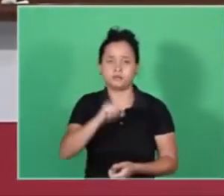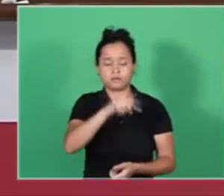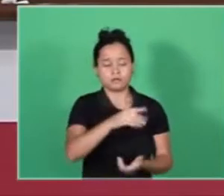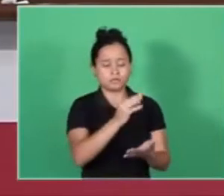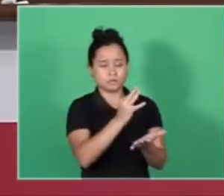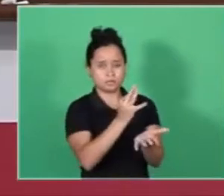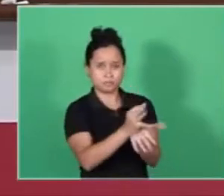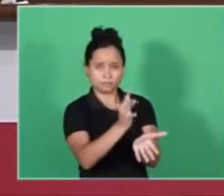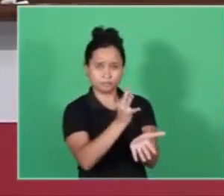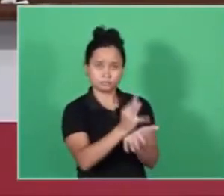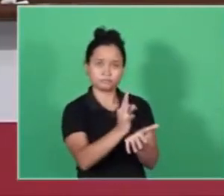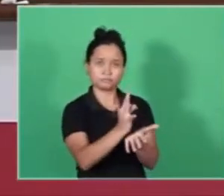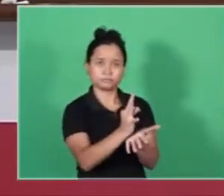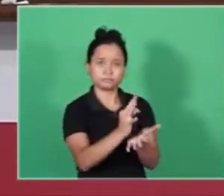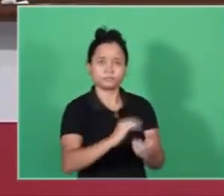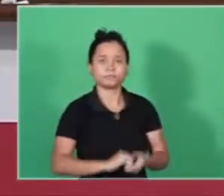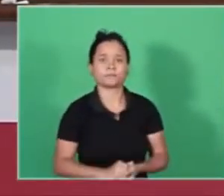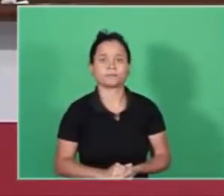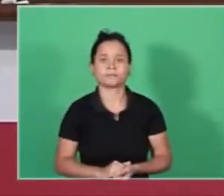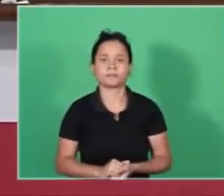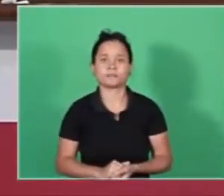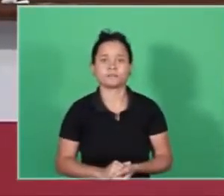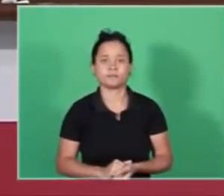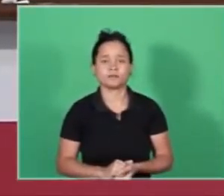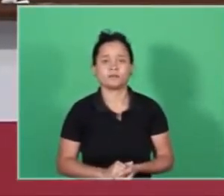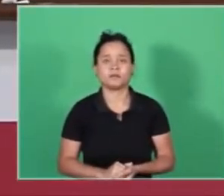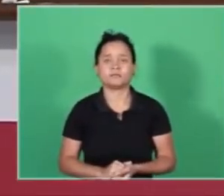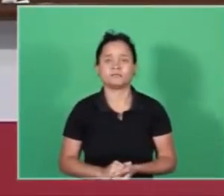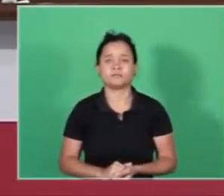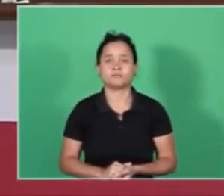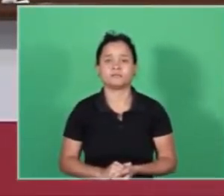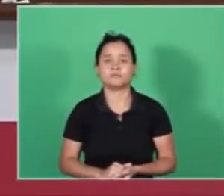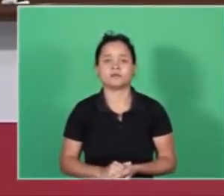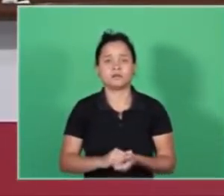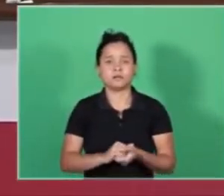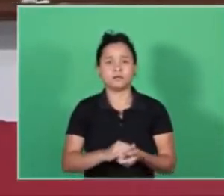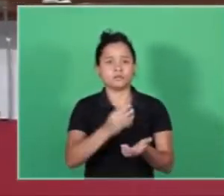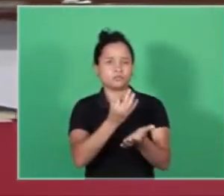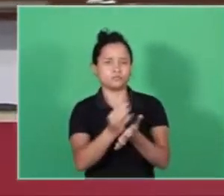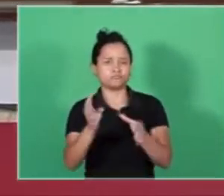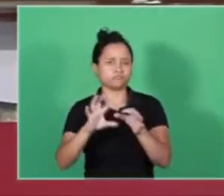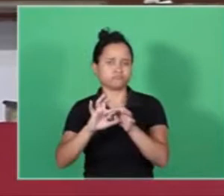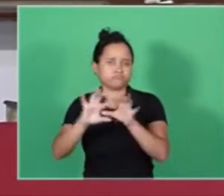They were called theologians that were libertine.